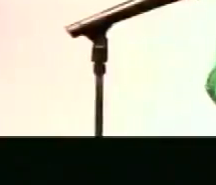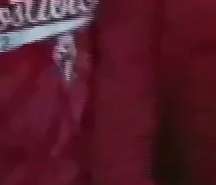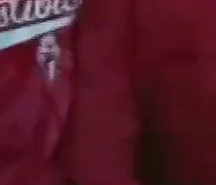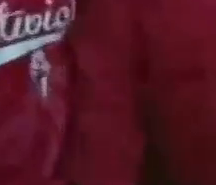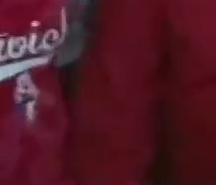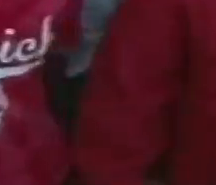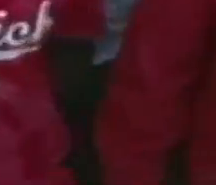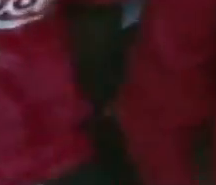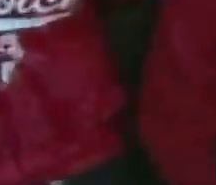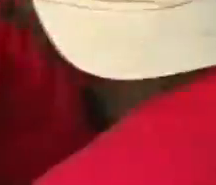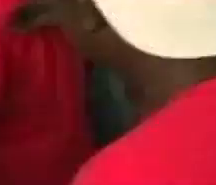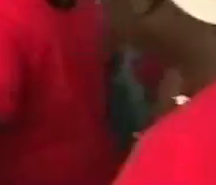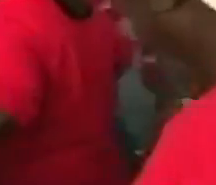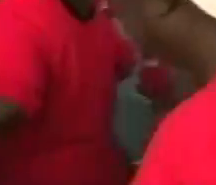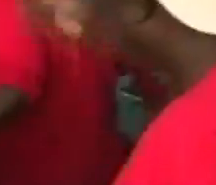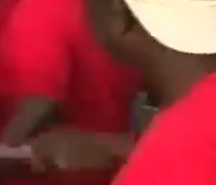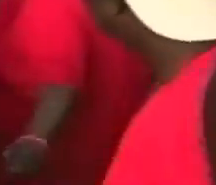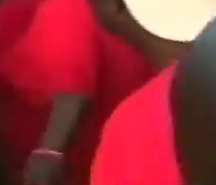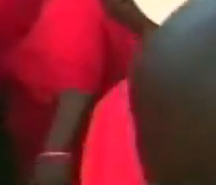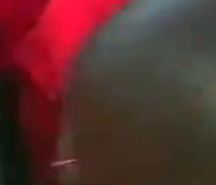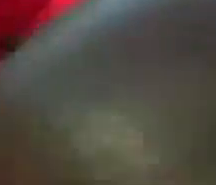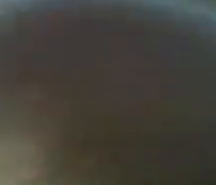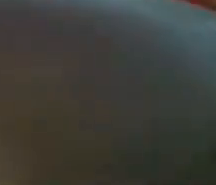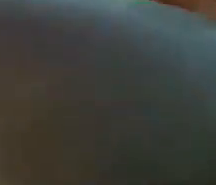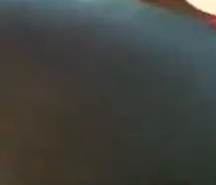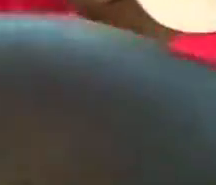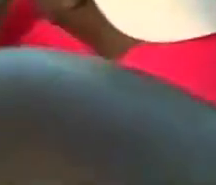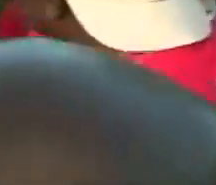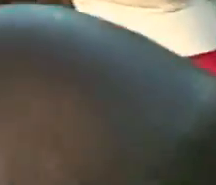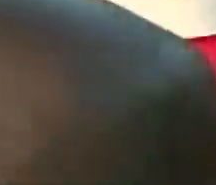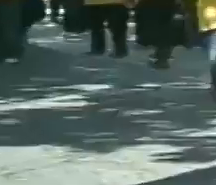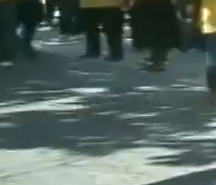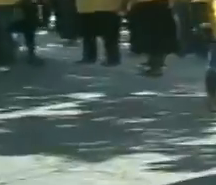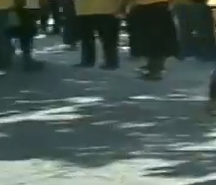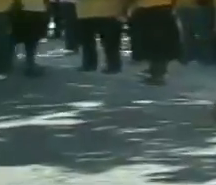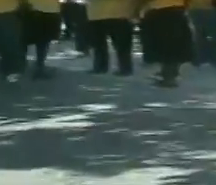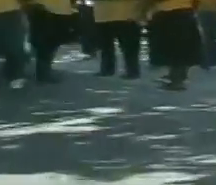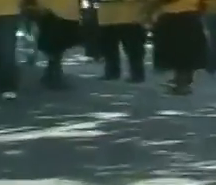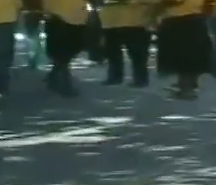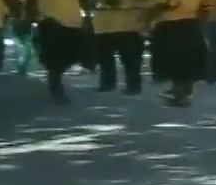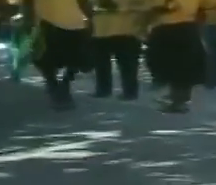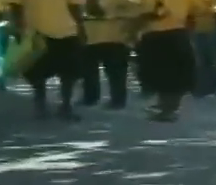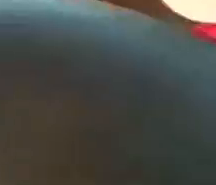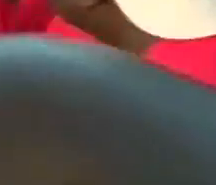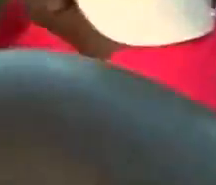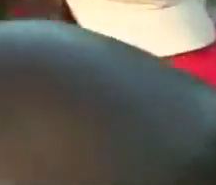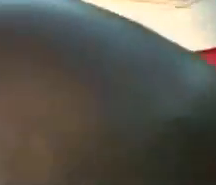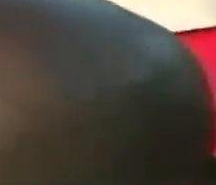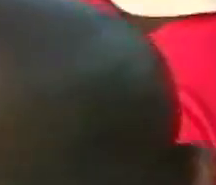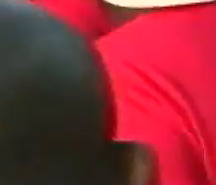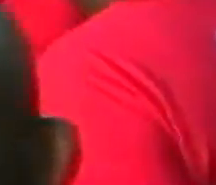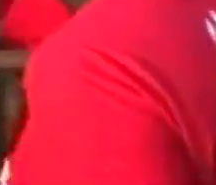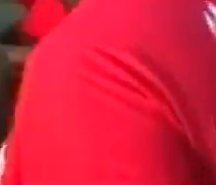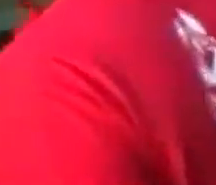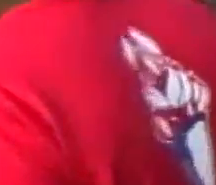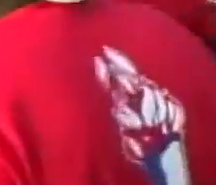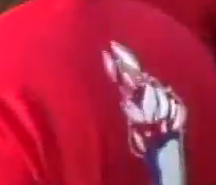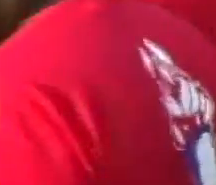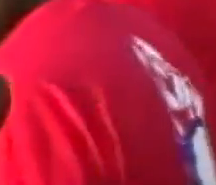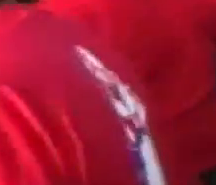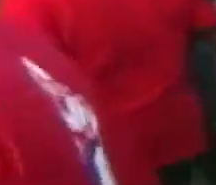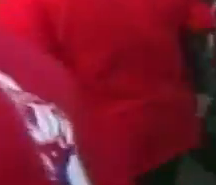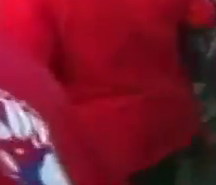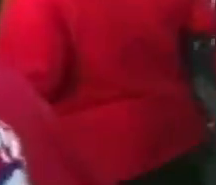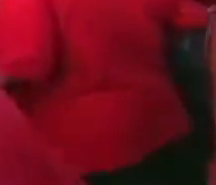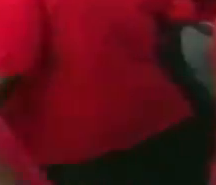night, and a community walkabout by the Prime Minister over the hill becomes confrontational. Stay close. The Bahamas Tonight